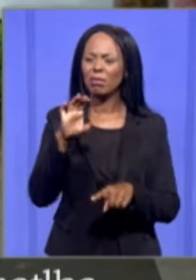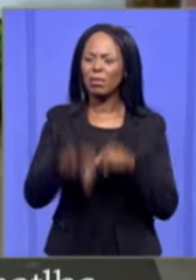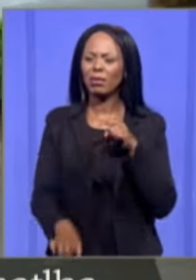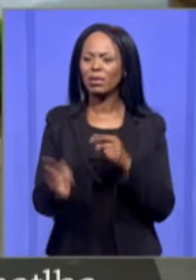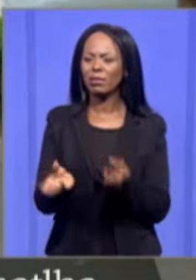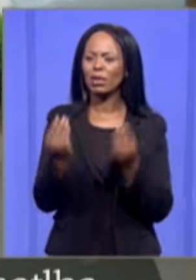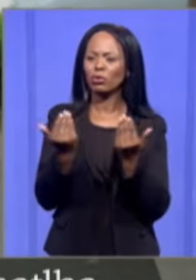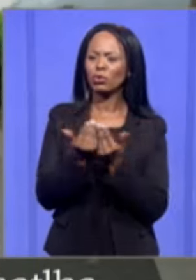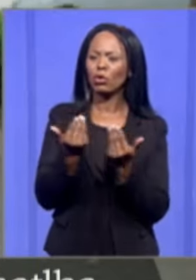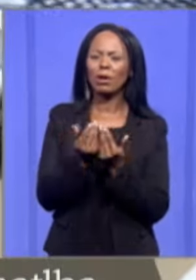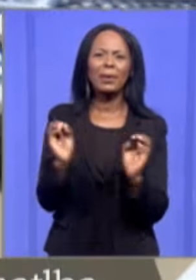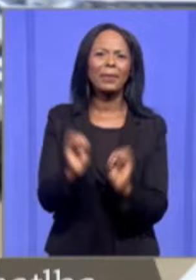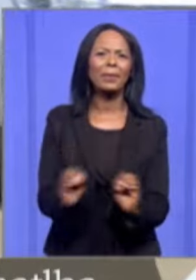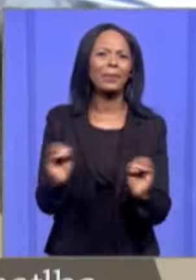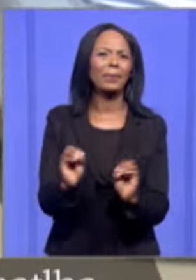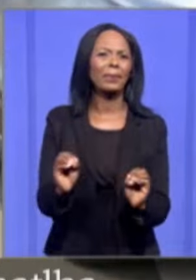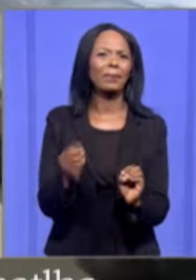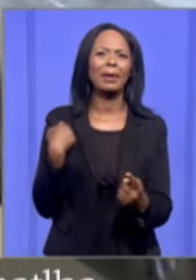bone ba sa mo abela.